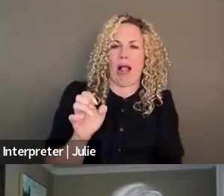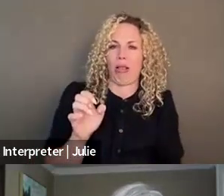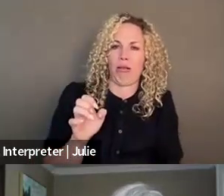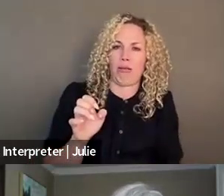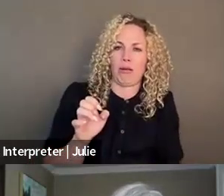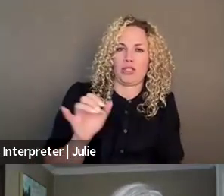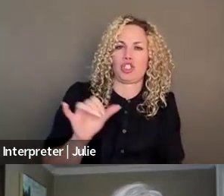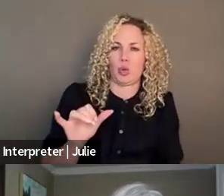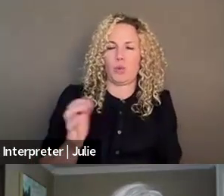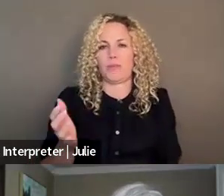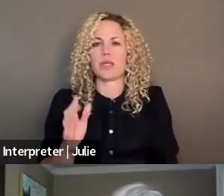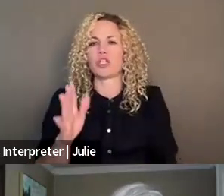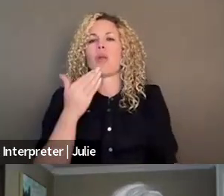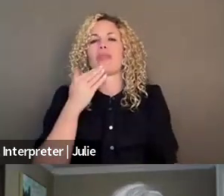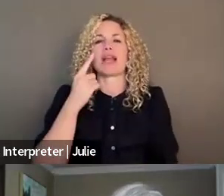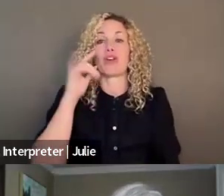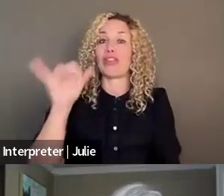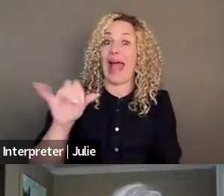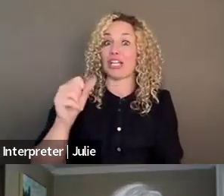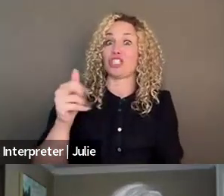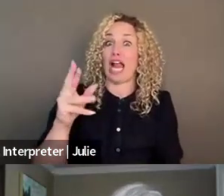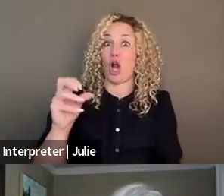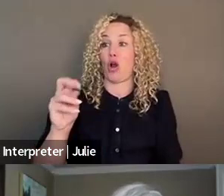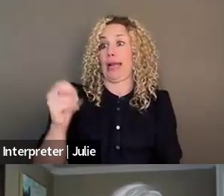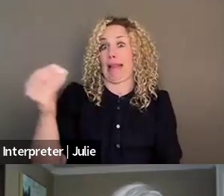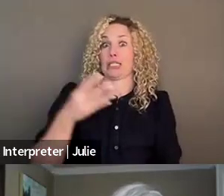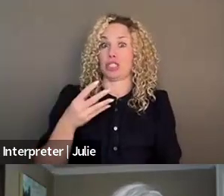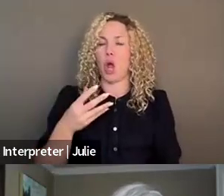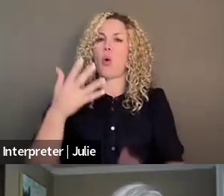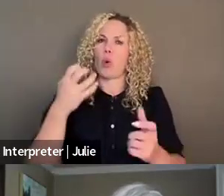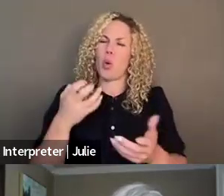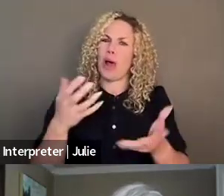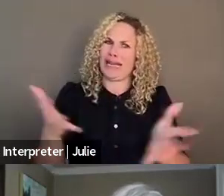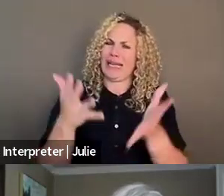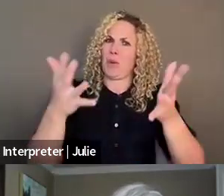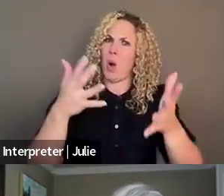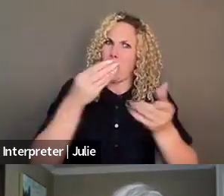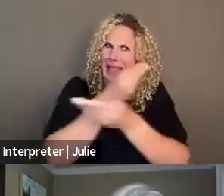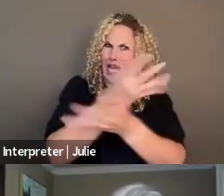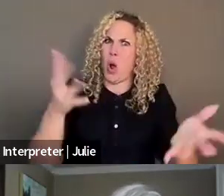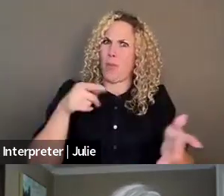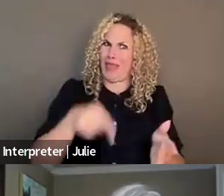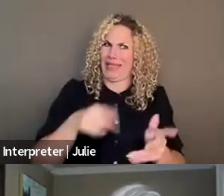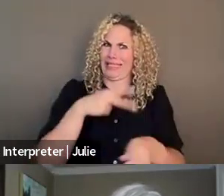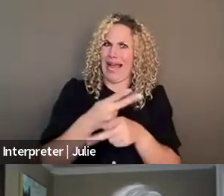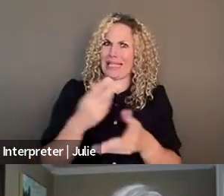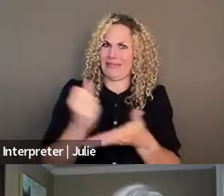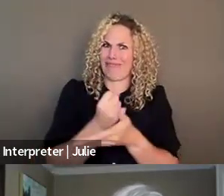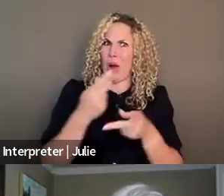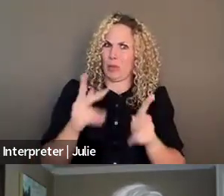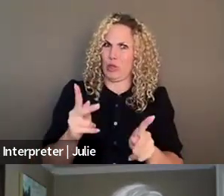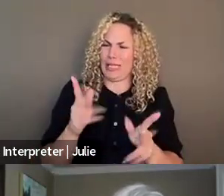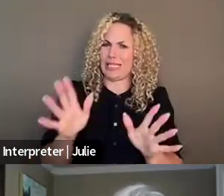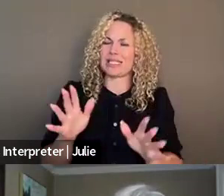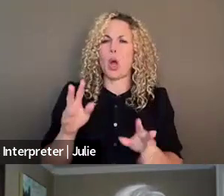just directs over there. So thank you so much for that, Sharon. We do really like to promote these types of opportunities. And again,